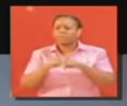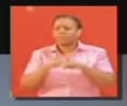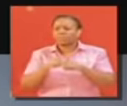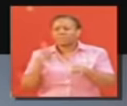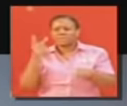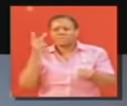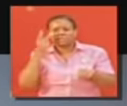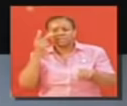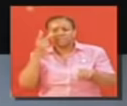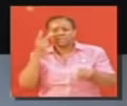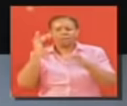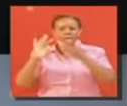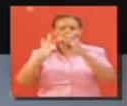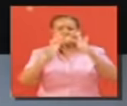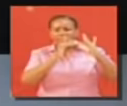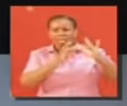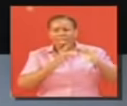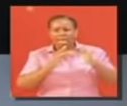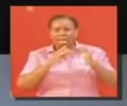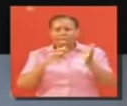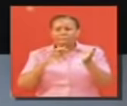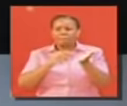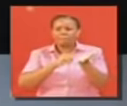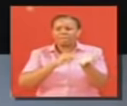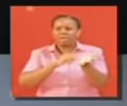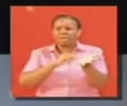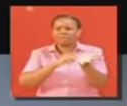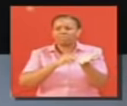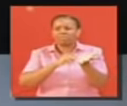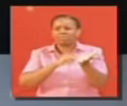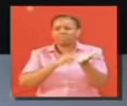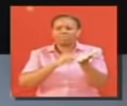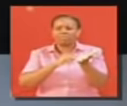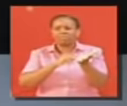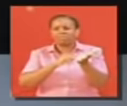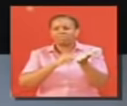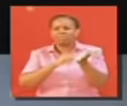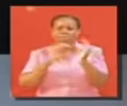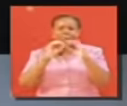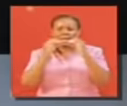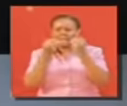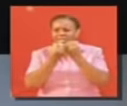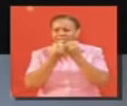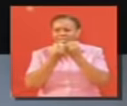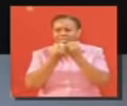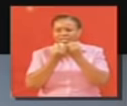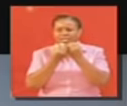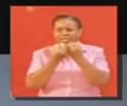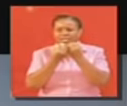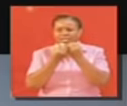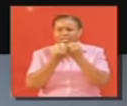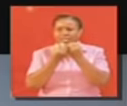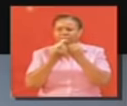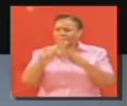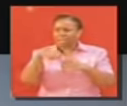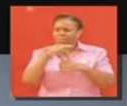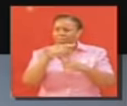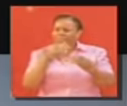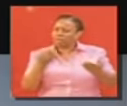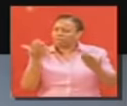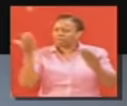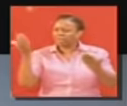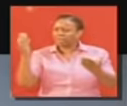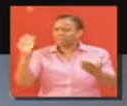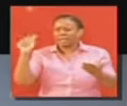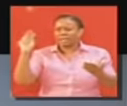name of it, but they have about six locations in Trinidad and Tobago. They are offering antibody testing. I know